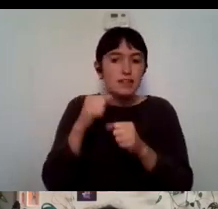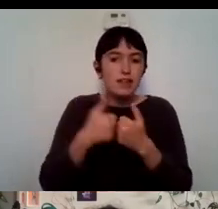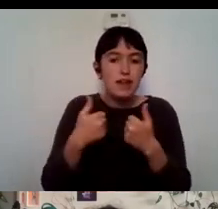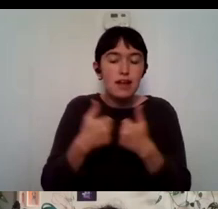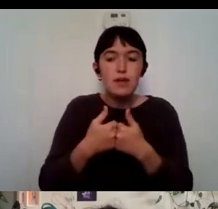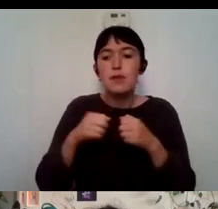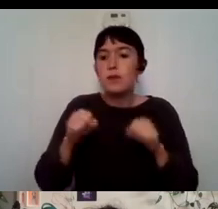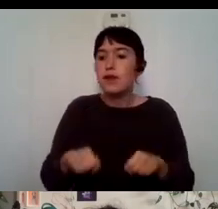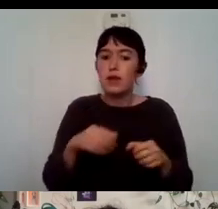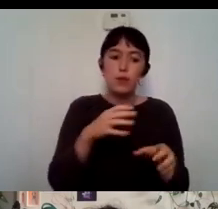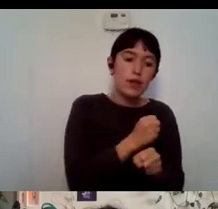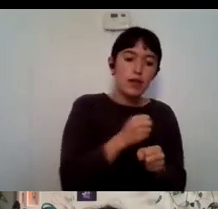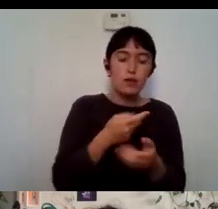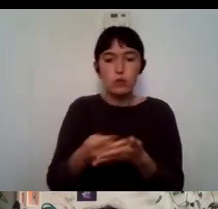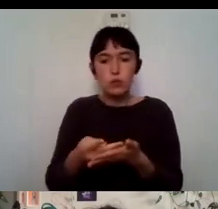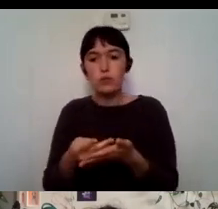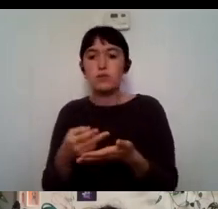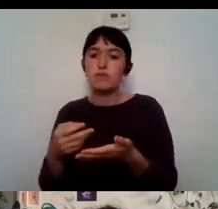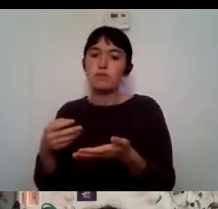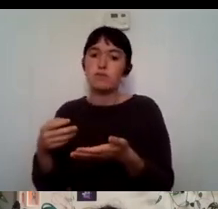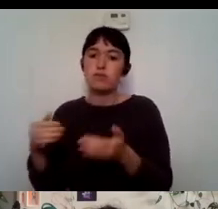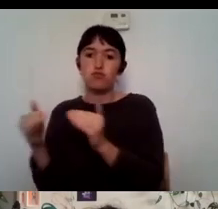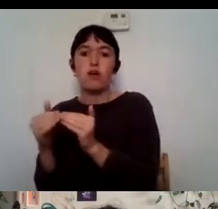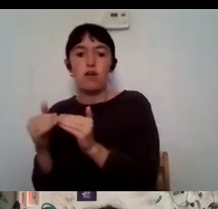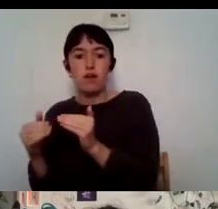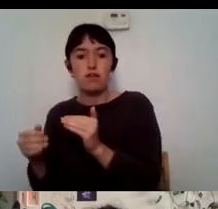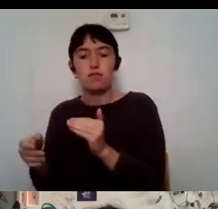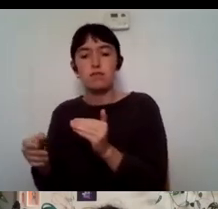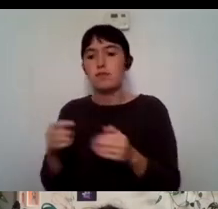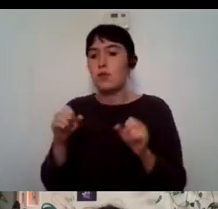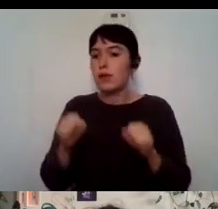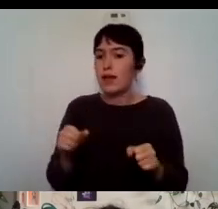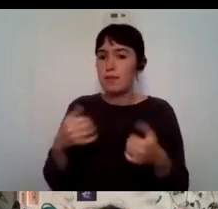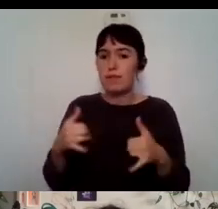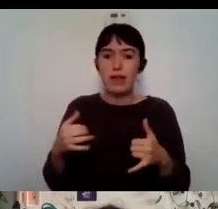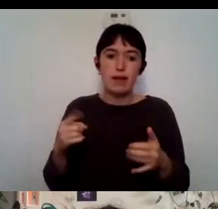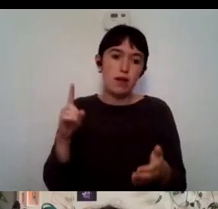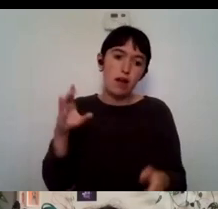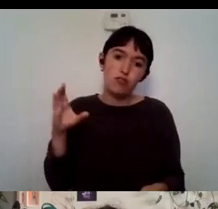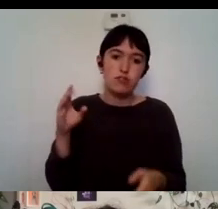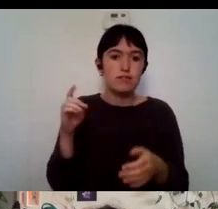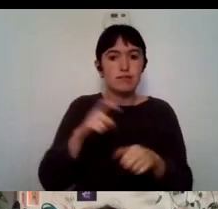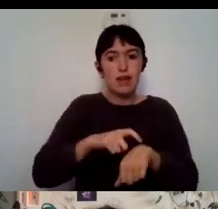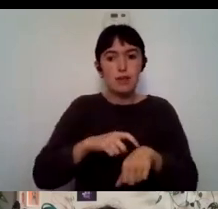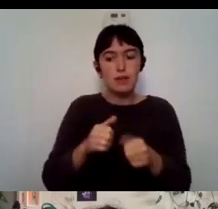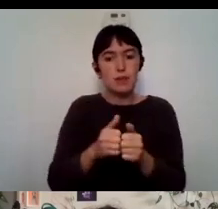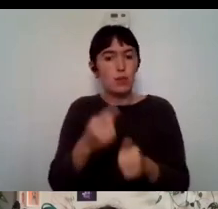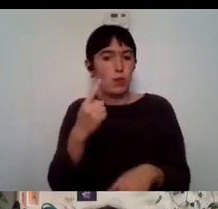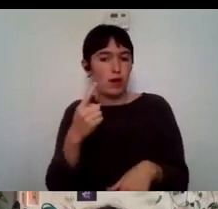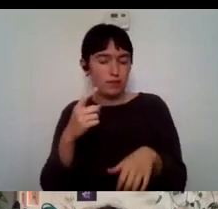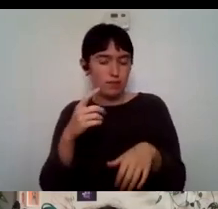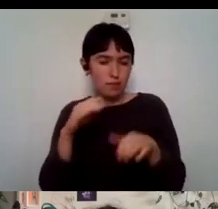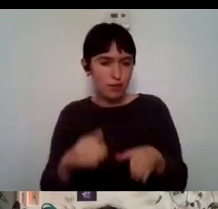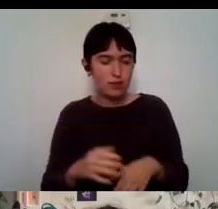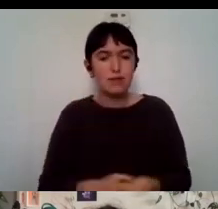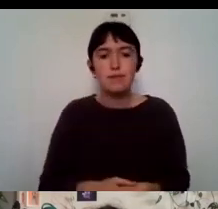times with the same individual. So what we can do is we can take that simple game